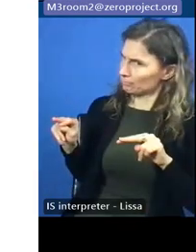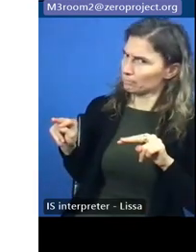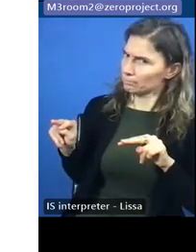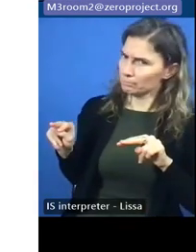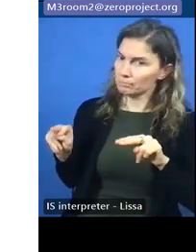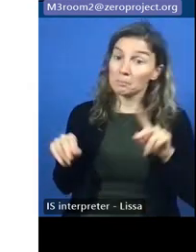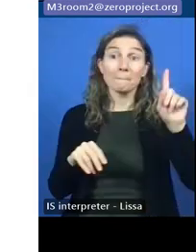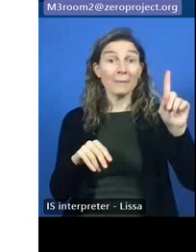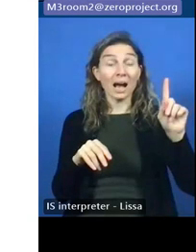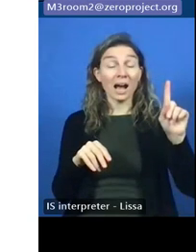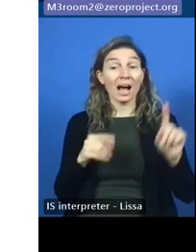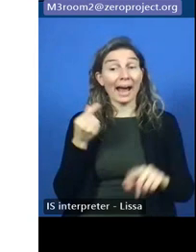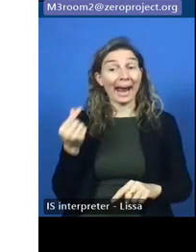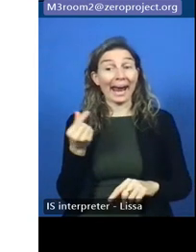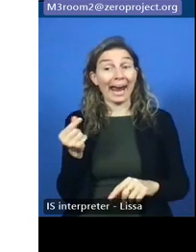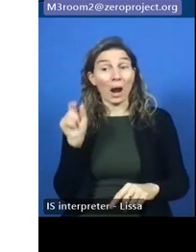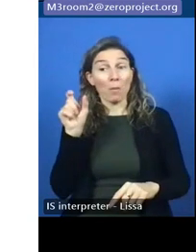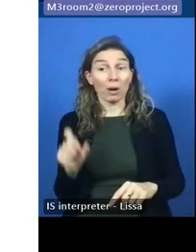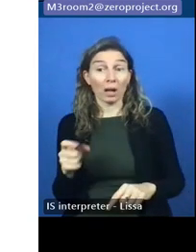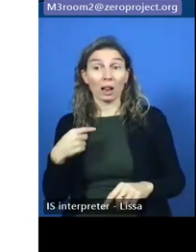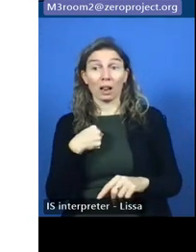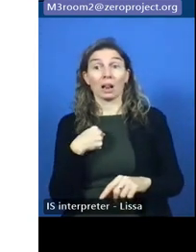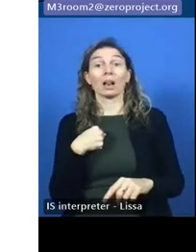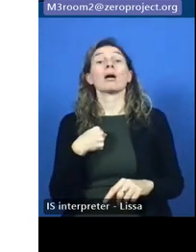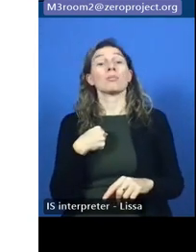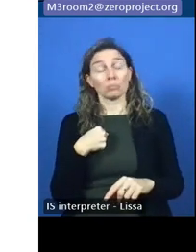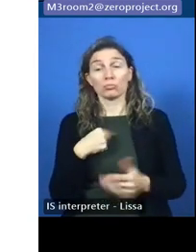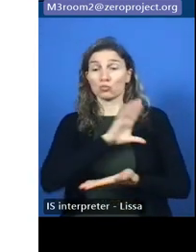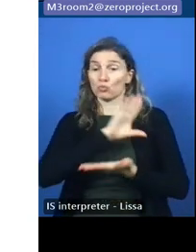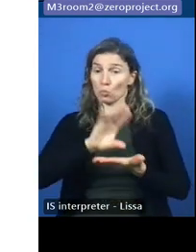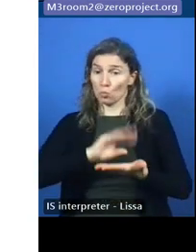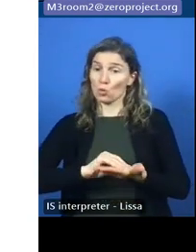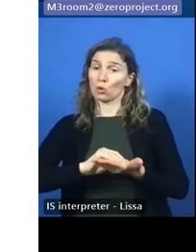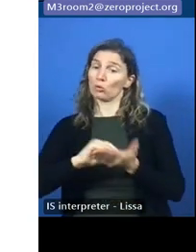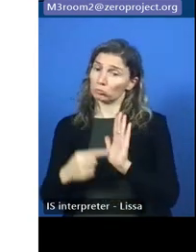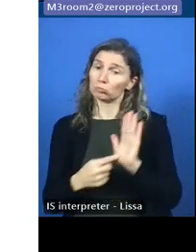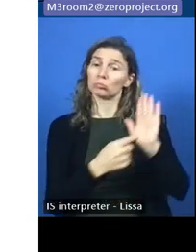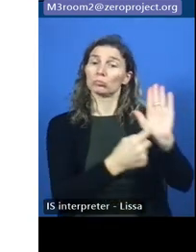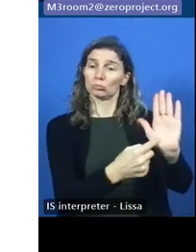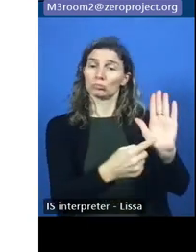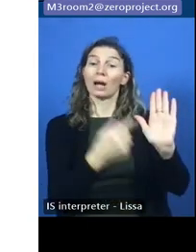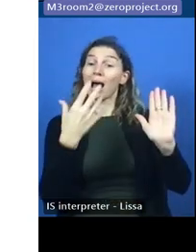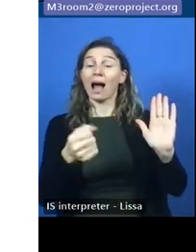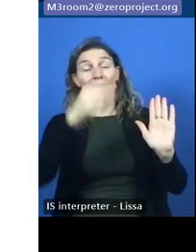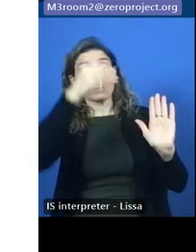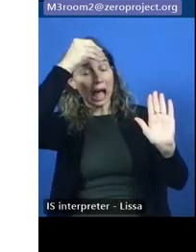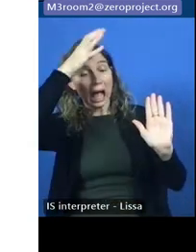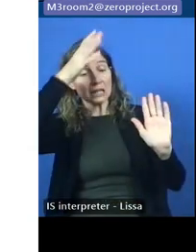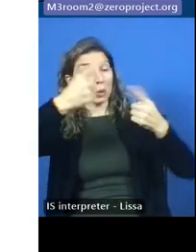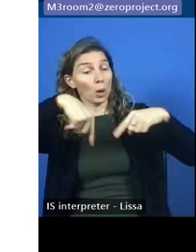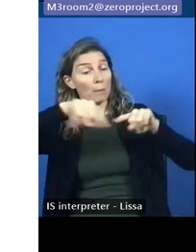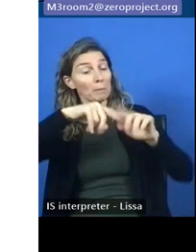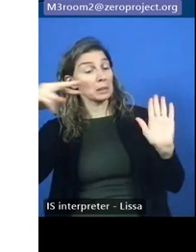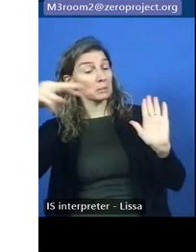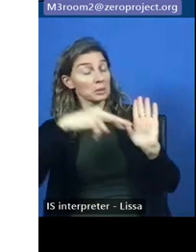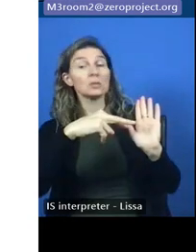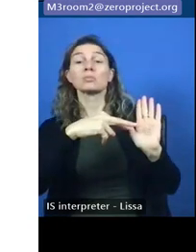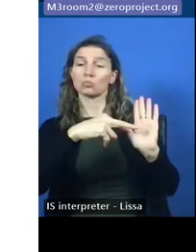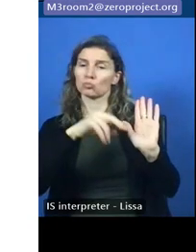Gabriel and his colleagues get to defend their official report before an expert committee. But in the upcoming days